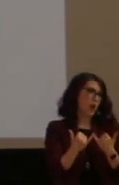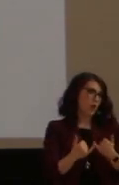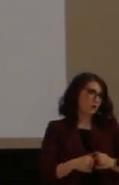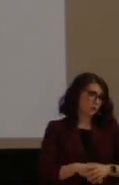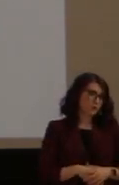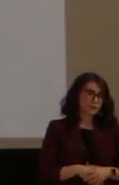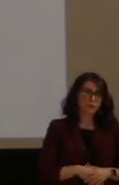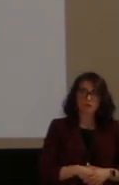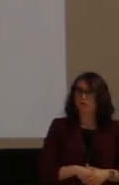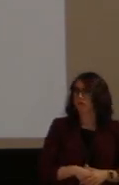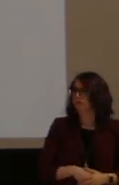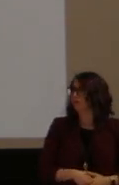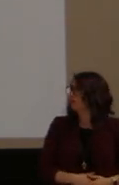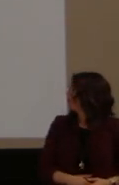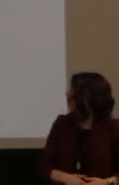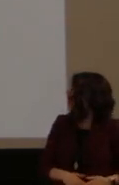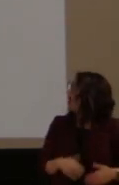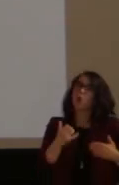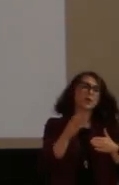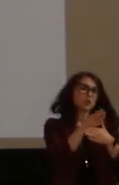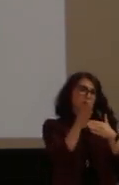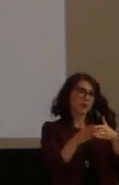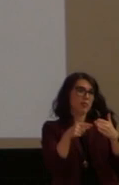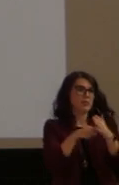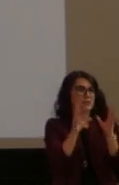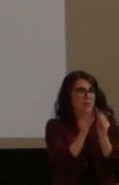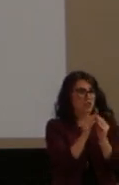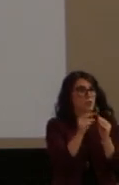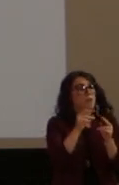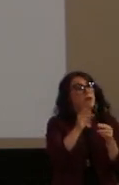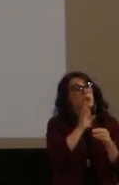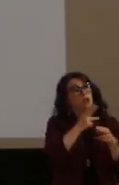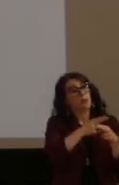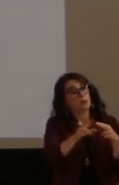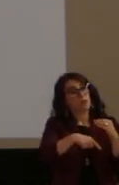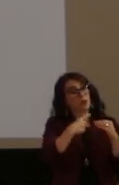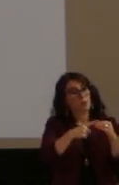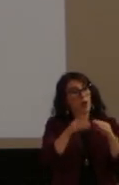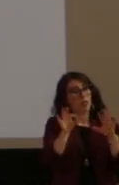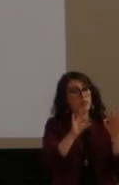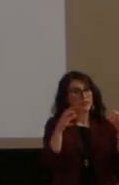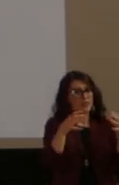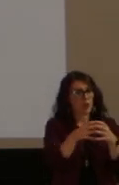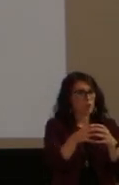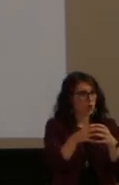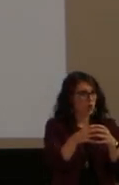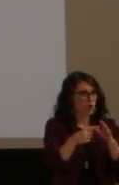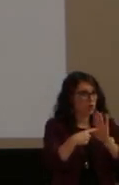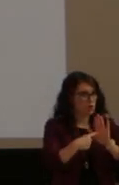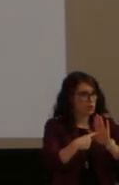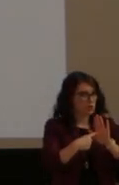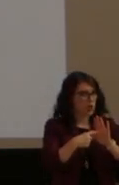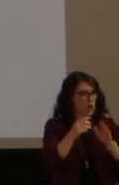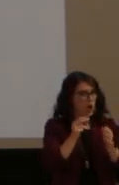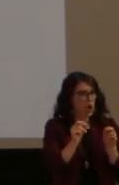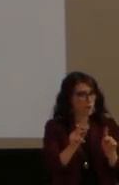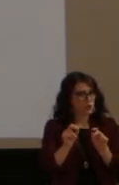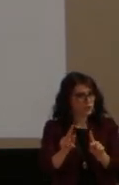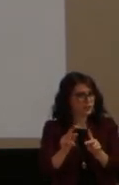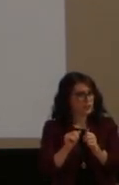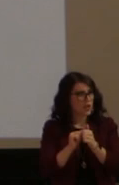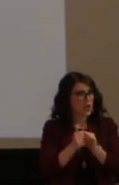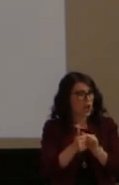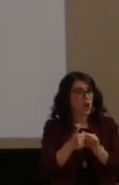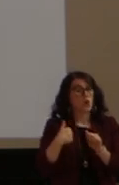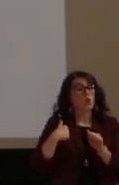So I want to sort of conclude this session by talking a little bit about sample scientific opportunities and ways that all of us can advance